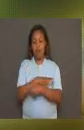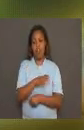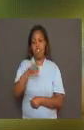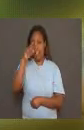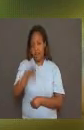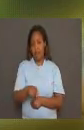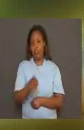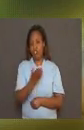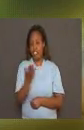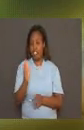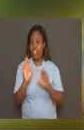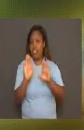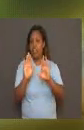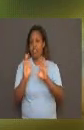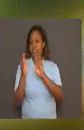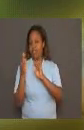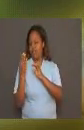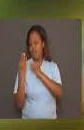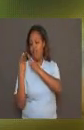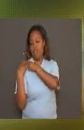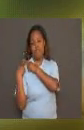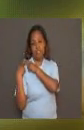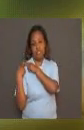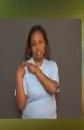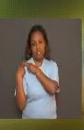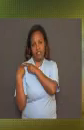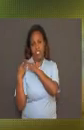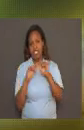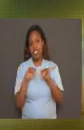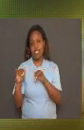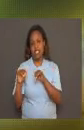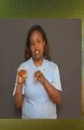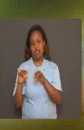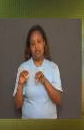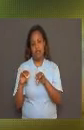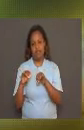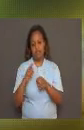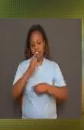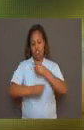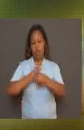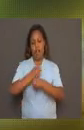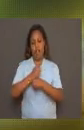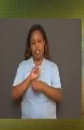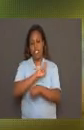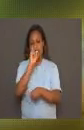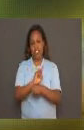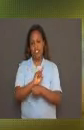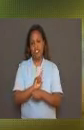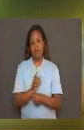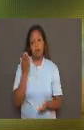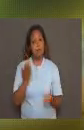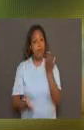fulfill one of your responsibilities as a global citizen.